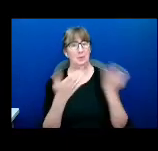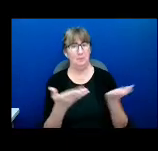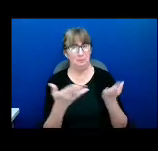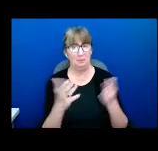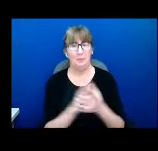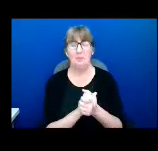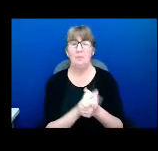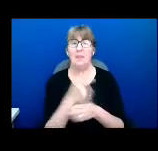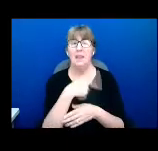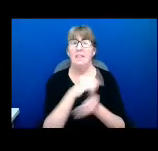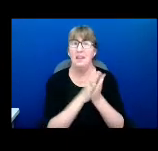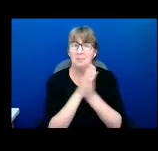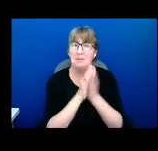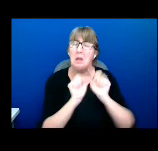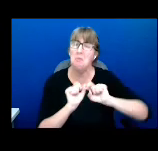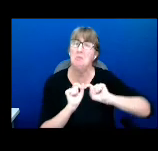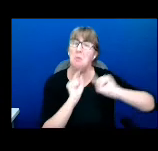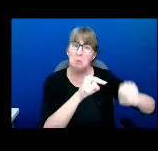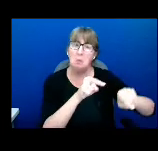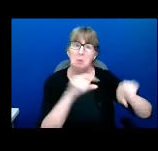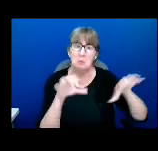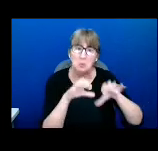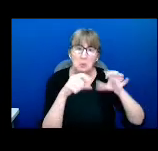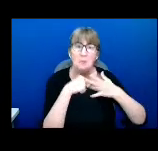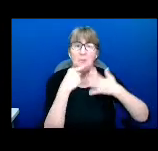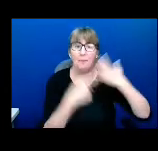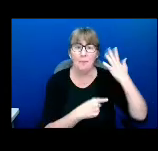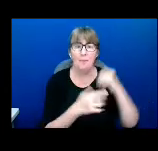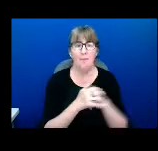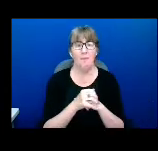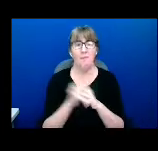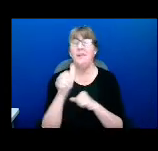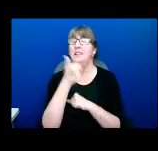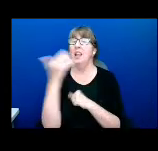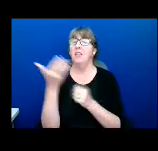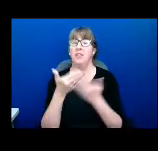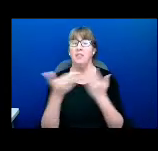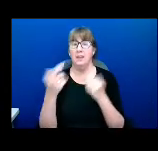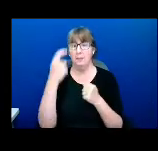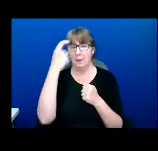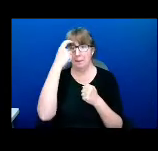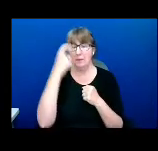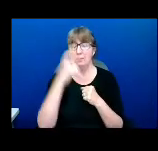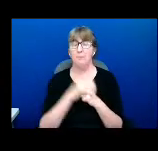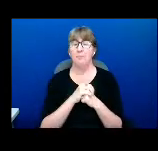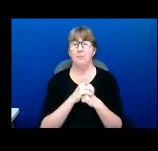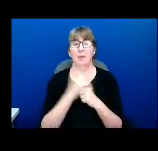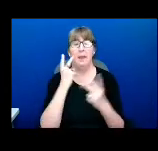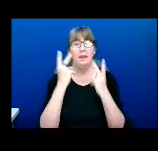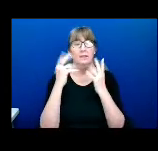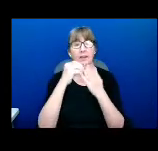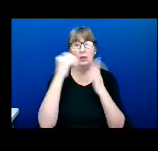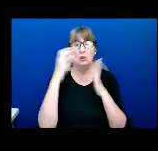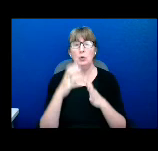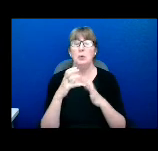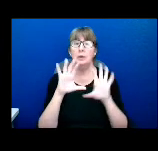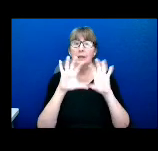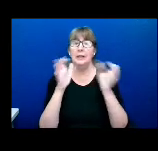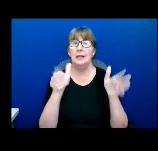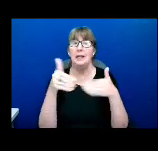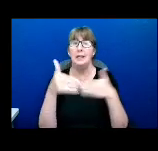get to go do this. Something else that really sticks out in my mind is, I've seen students sit in the classroom and they've been resistant